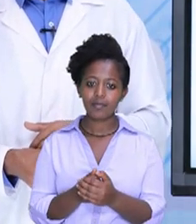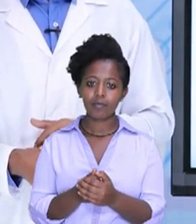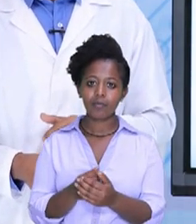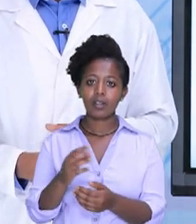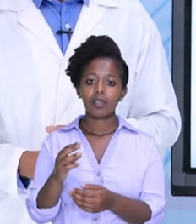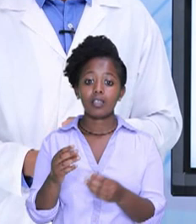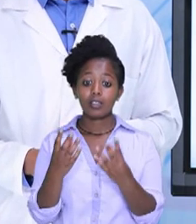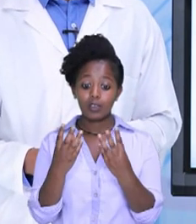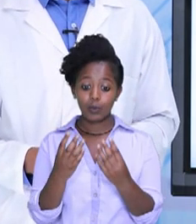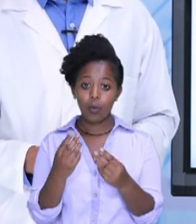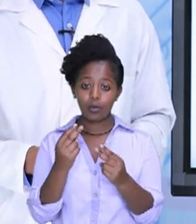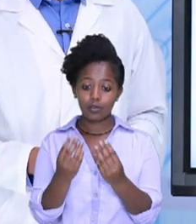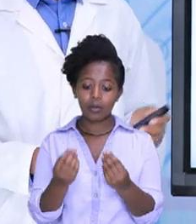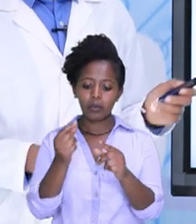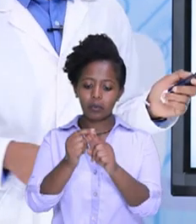word soil.